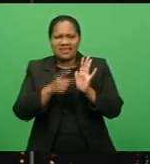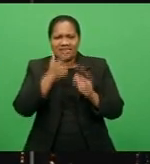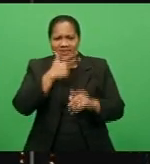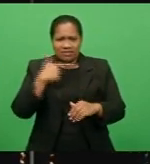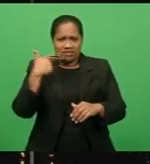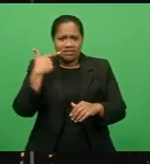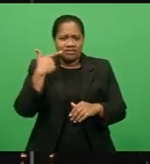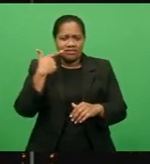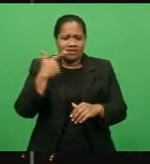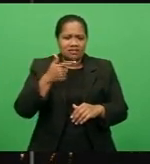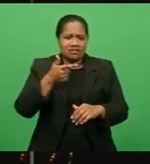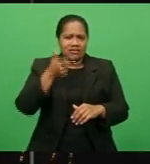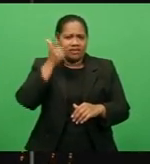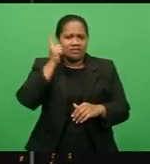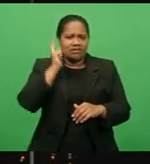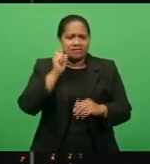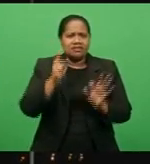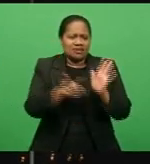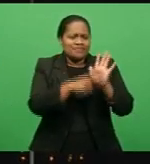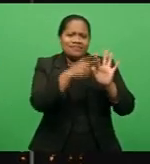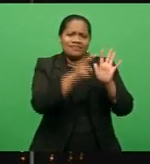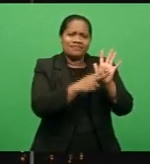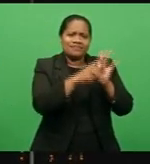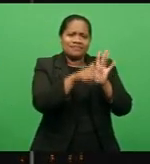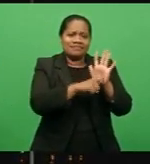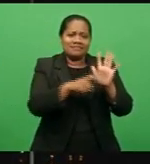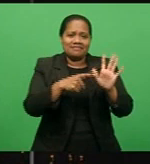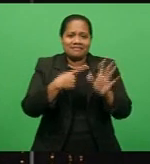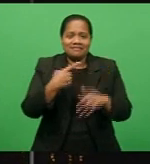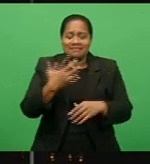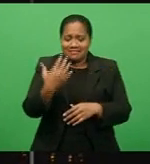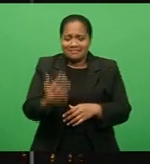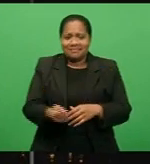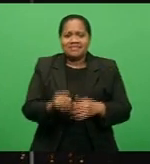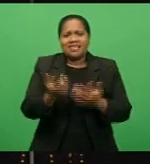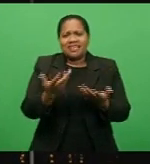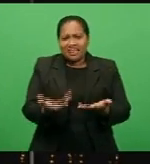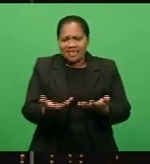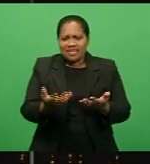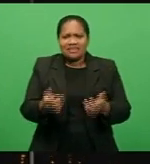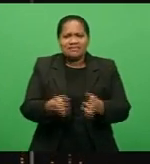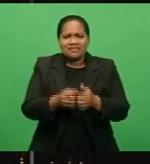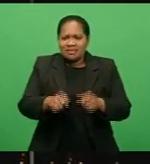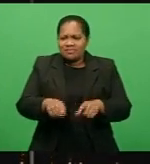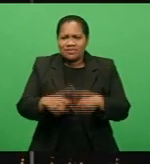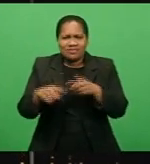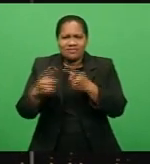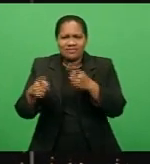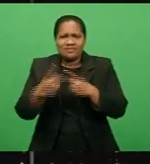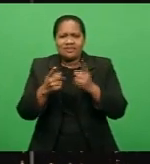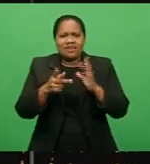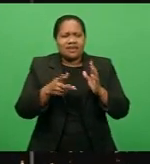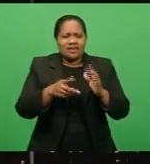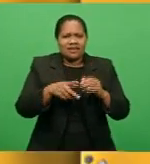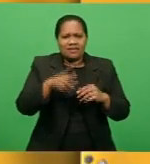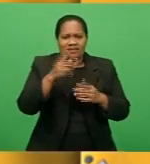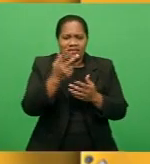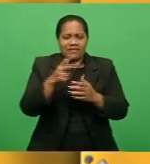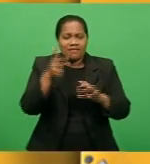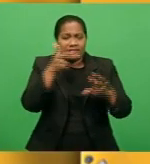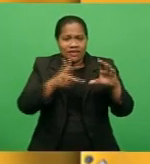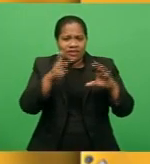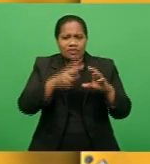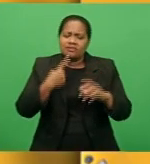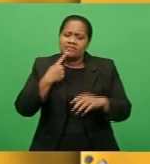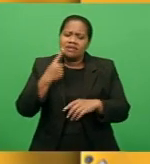Kishore Kumar on his Facebook page has made several public videos alleging that Ngerengere-Tambua has a pornographic video. The Fiji